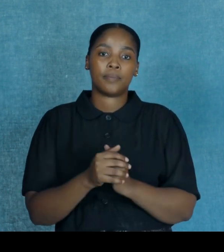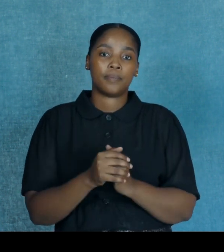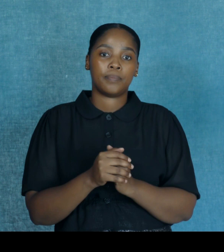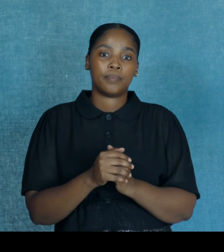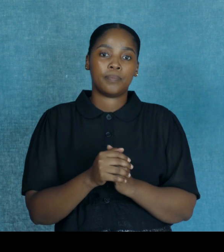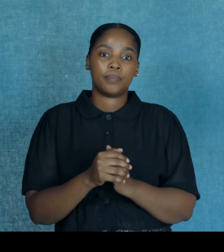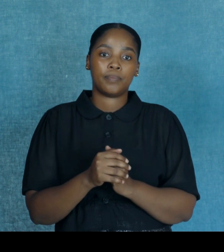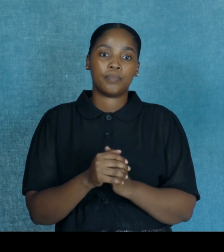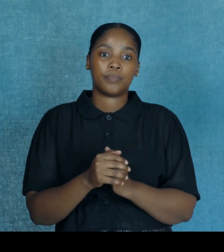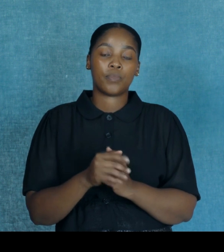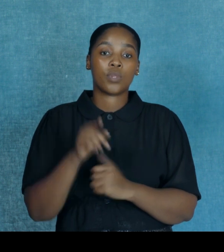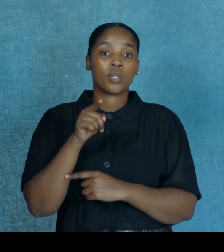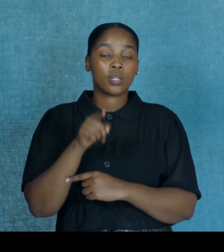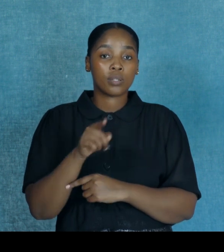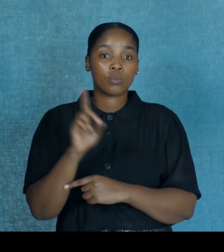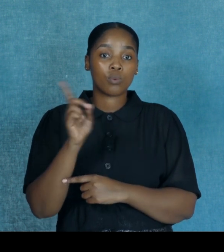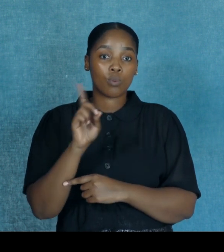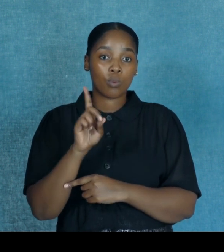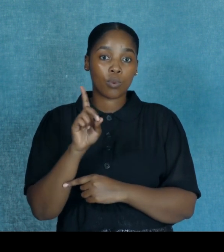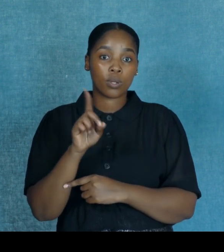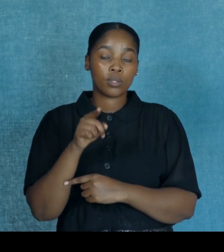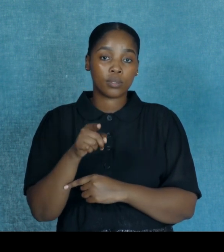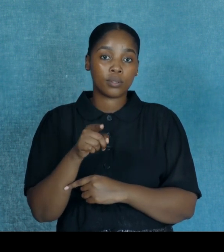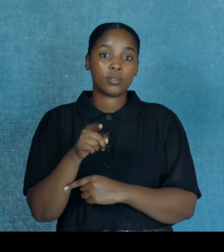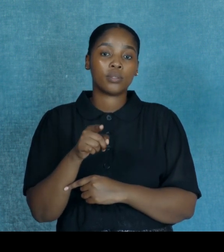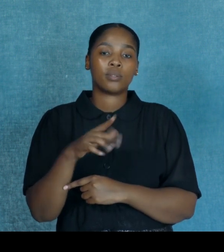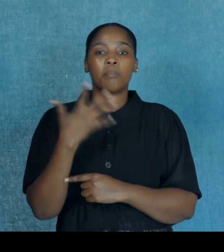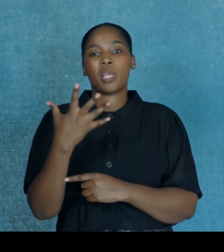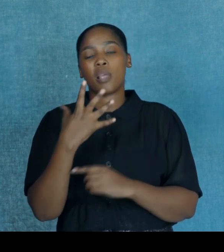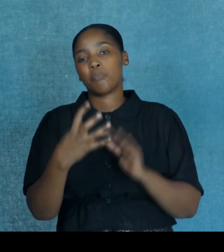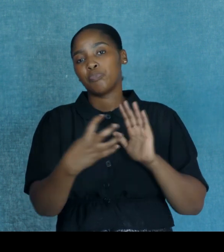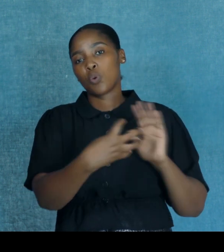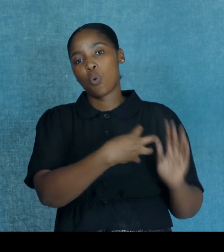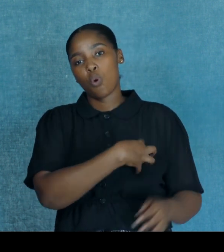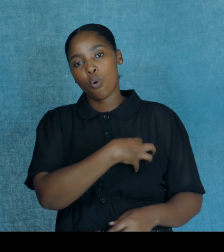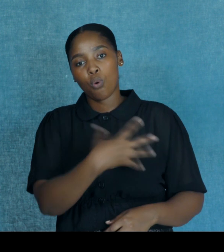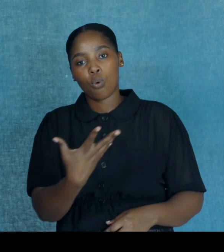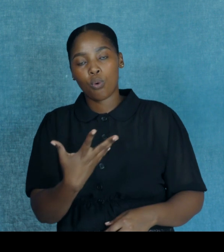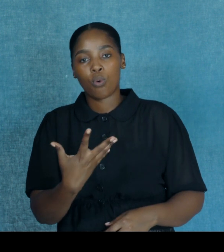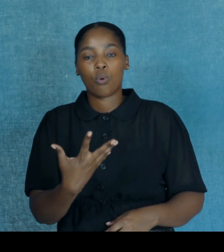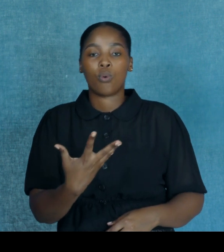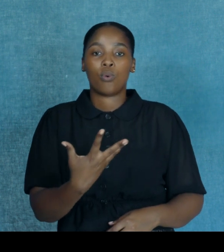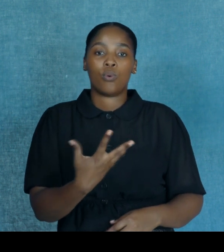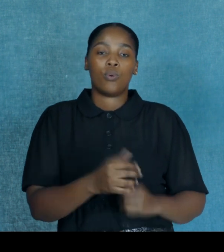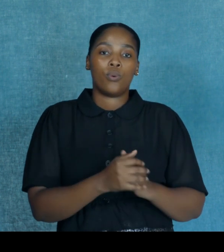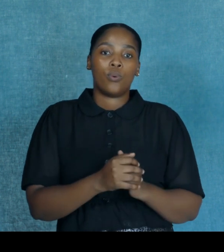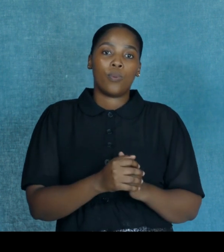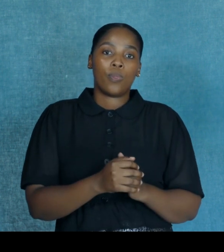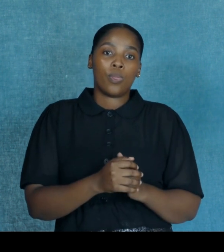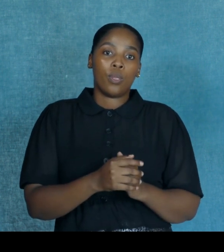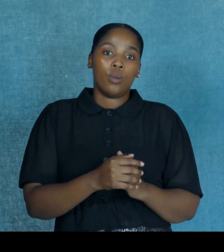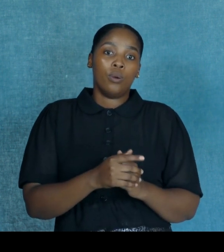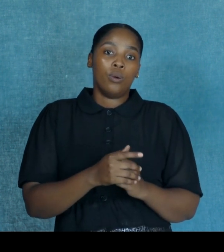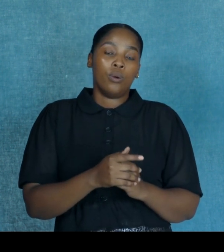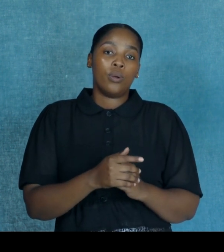now. In this instance, we are dealing with a logo. The logos need to be cut out properly. The panel